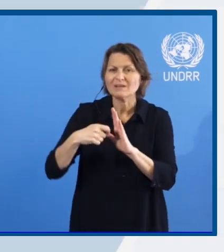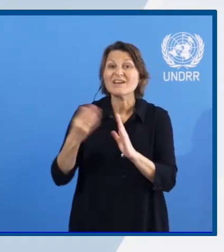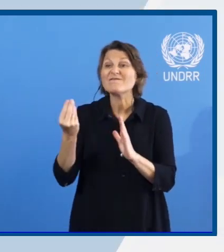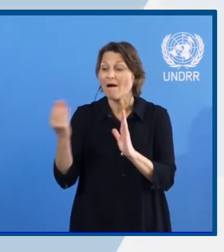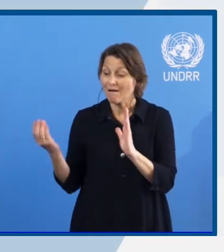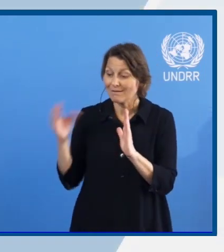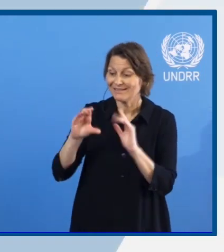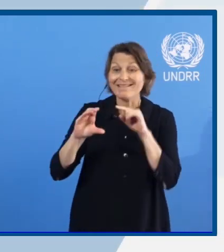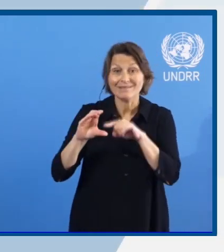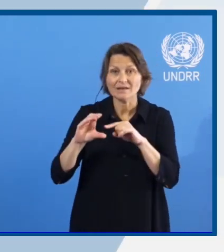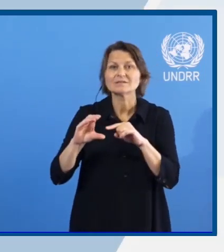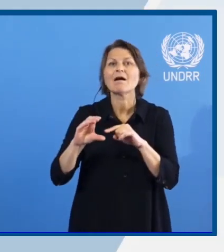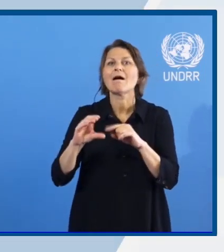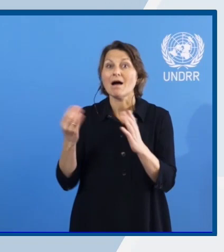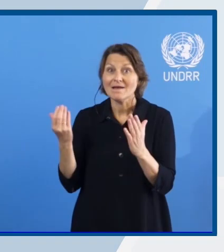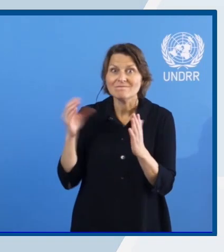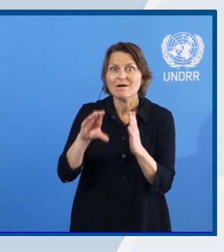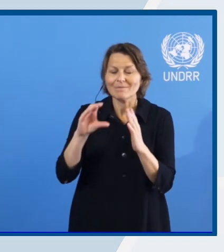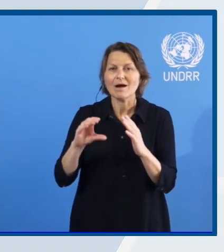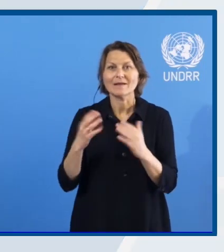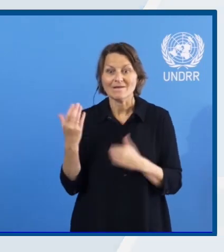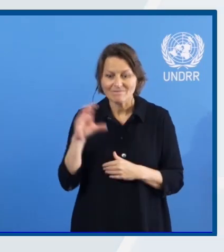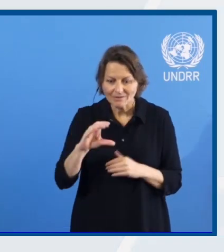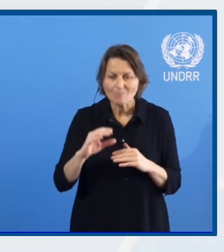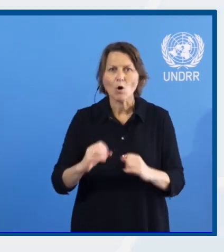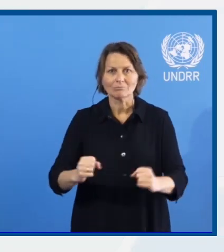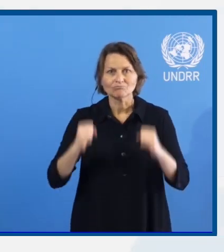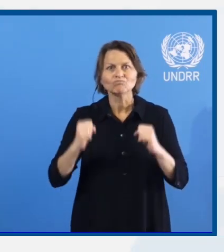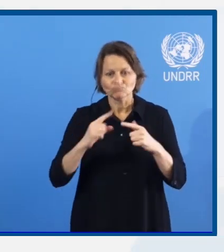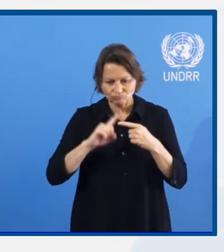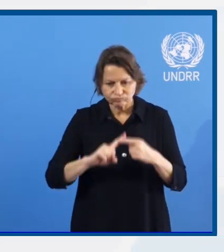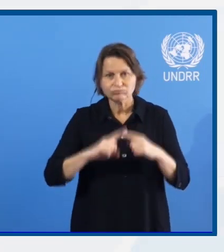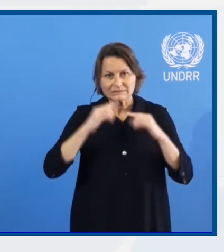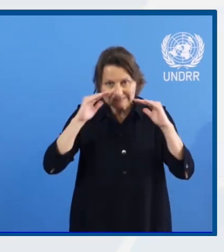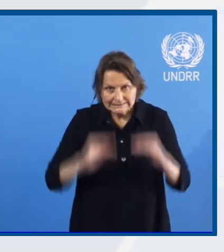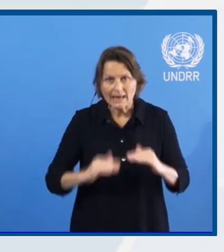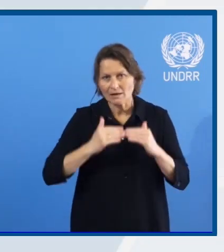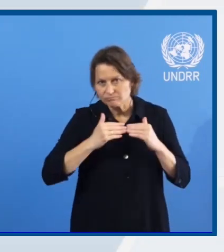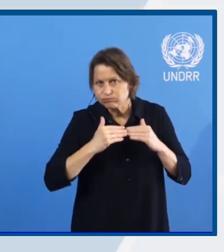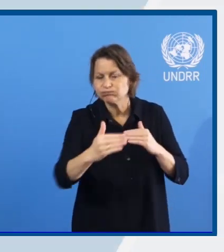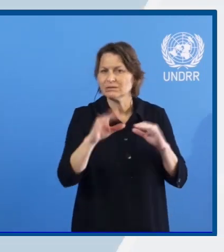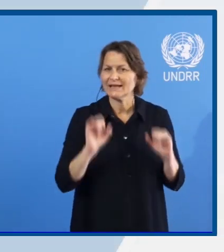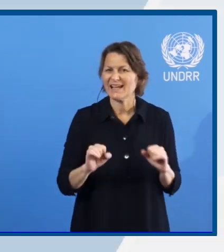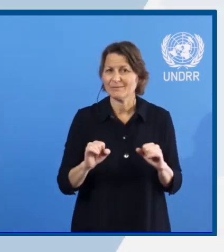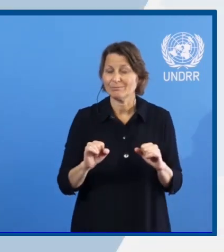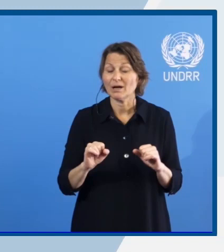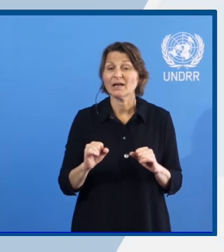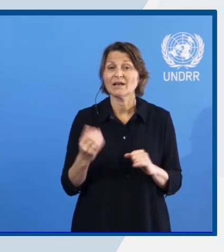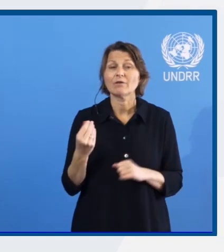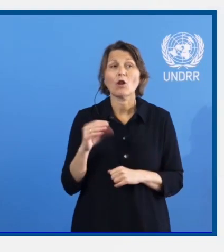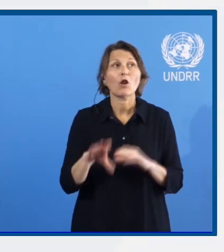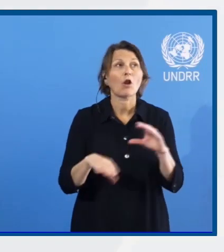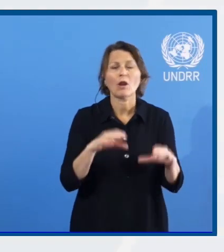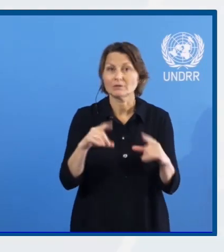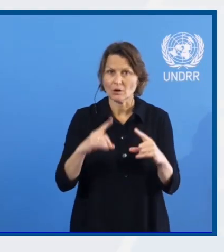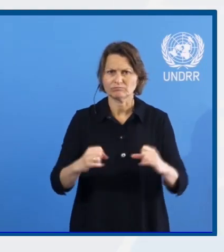the investments more effective, more secure, and more durable. But again, we need to be together in this, and we